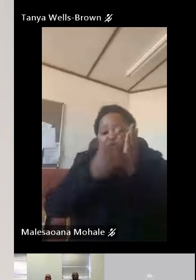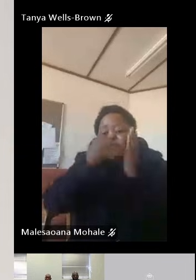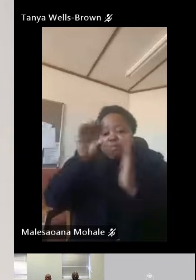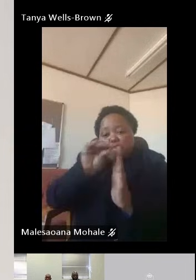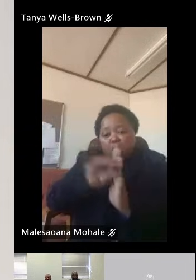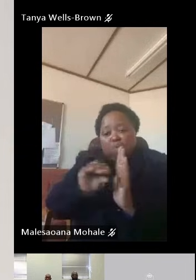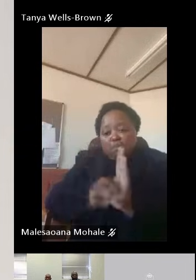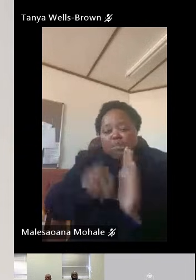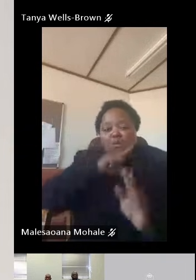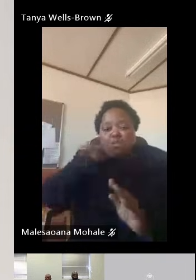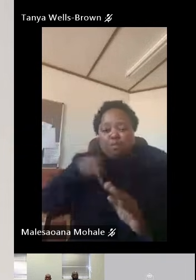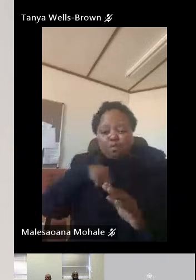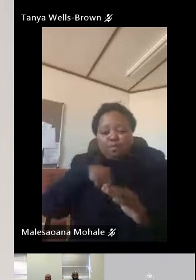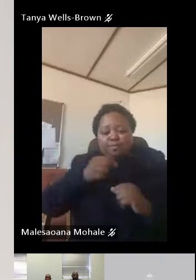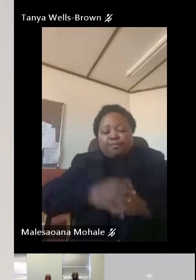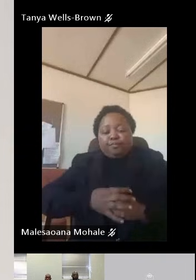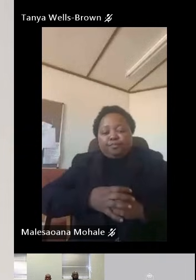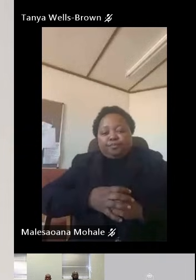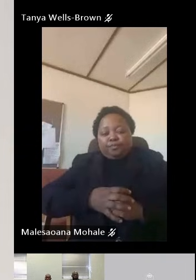design our program,